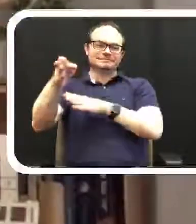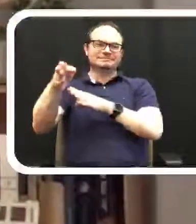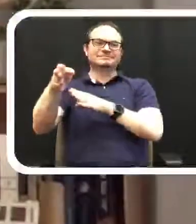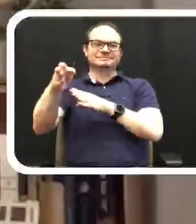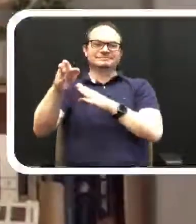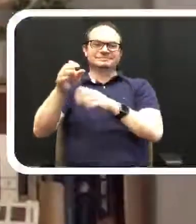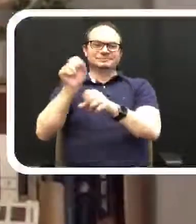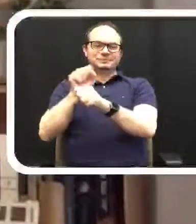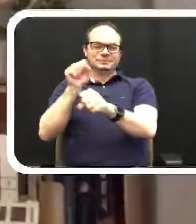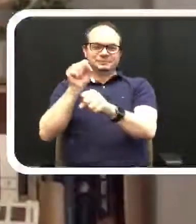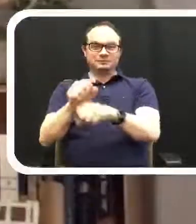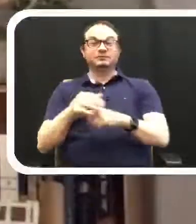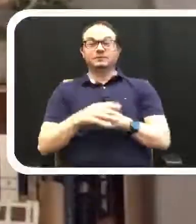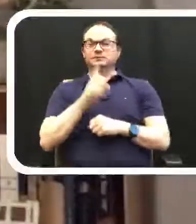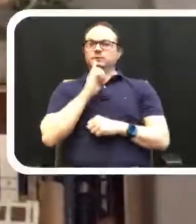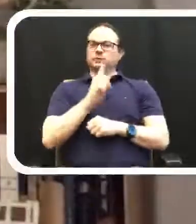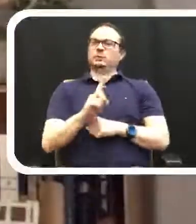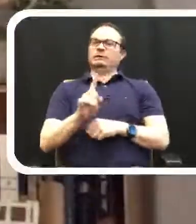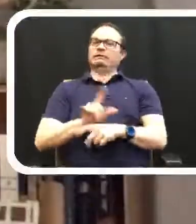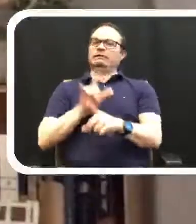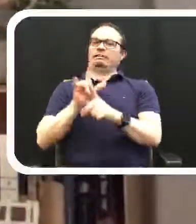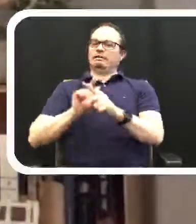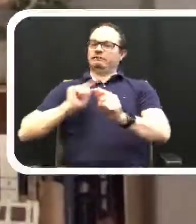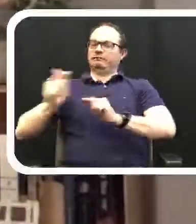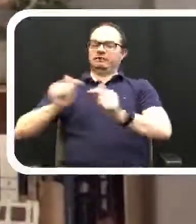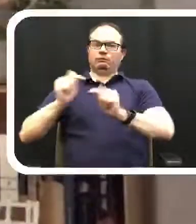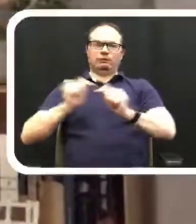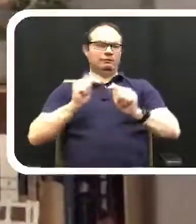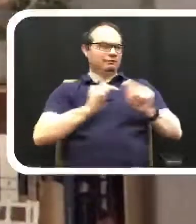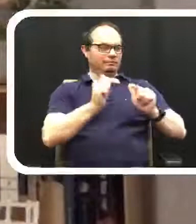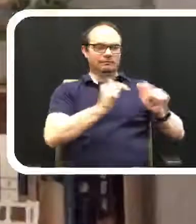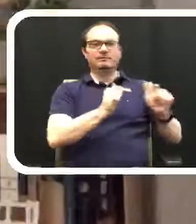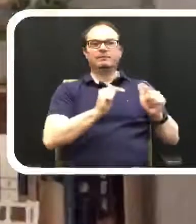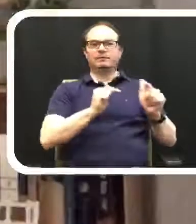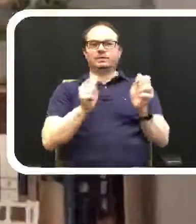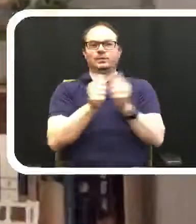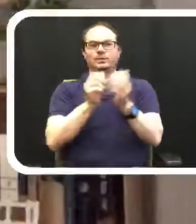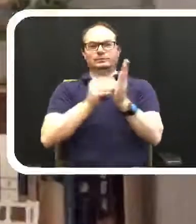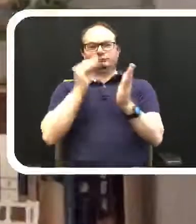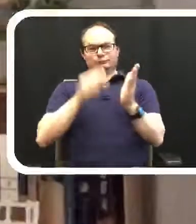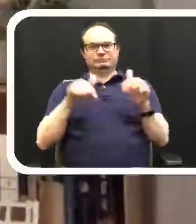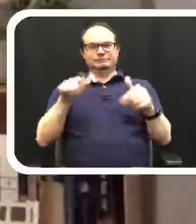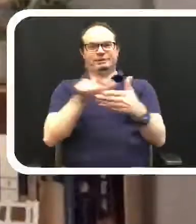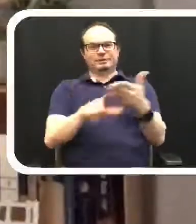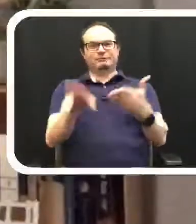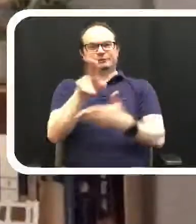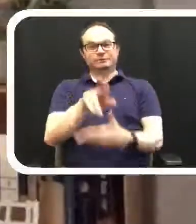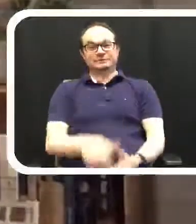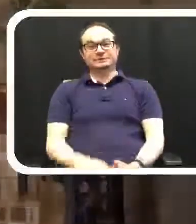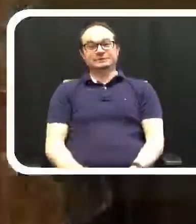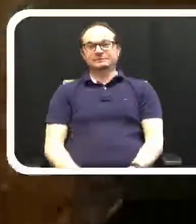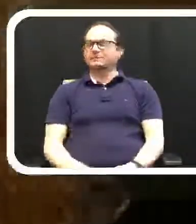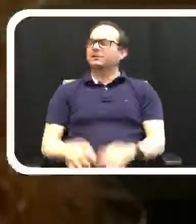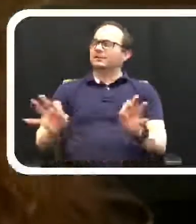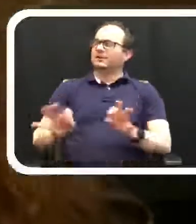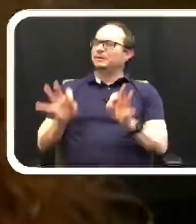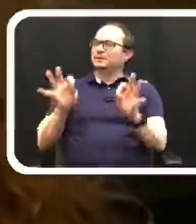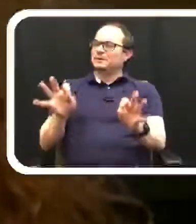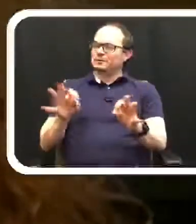So I absolutely love the interaction that we get with students at Lamar.